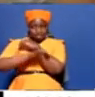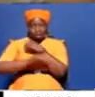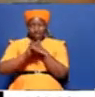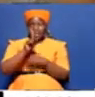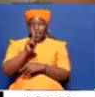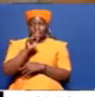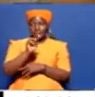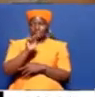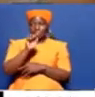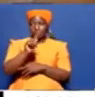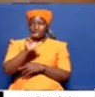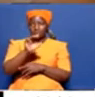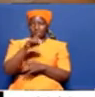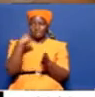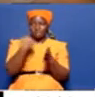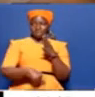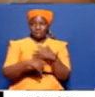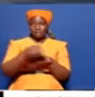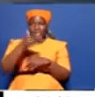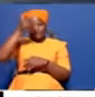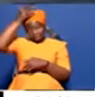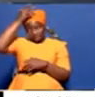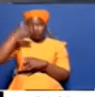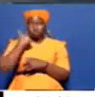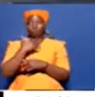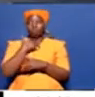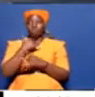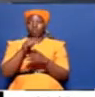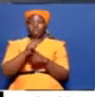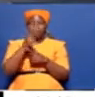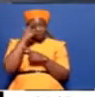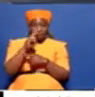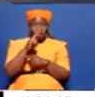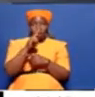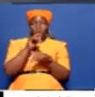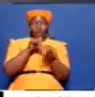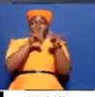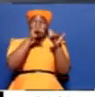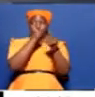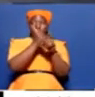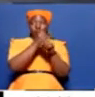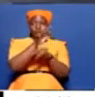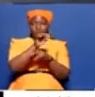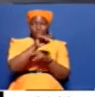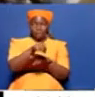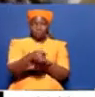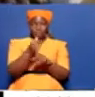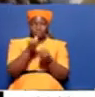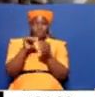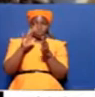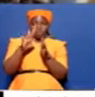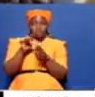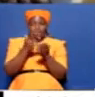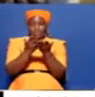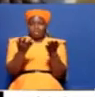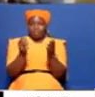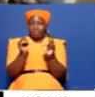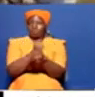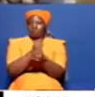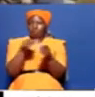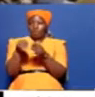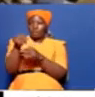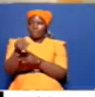is charging nurses who want to train for foreign jobs 40,000 shillings, which most of them cannot afford. The CS